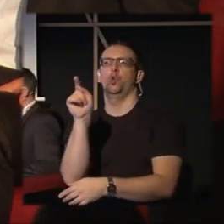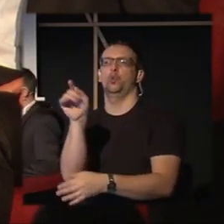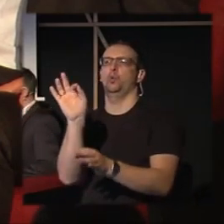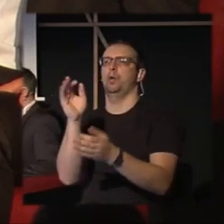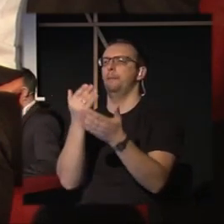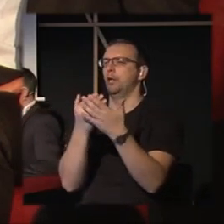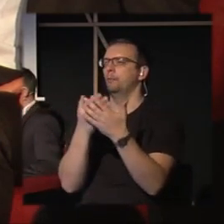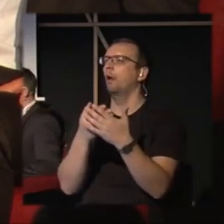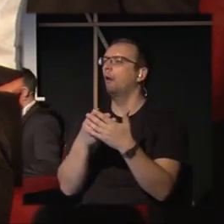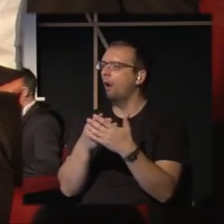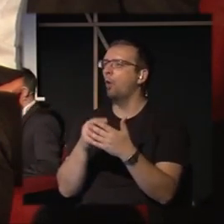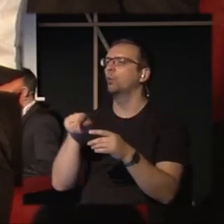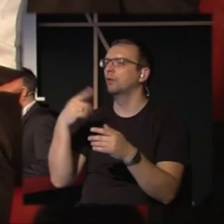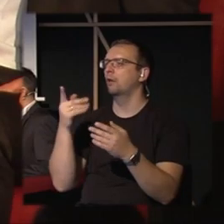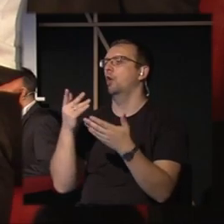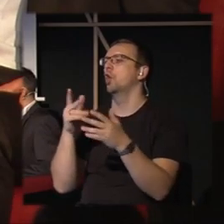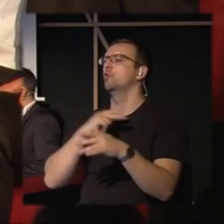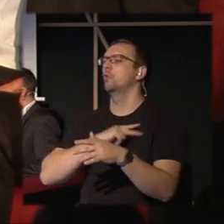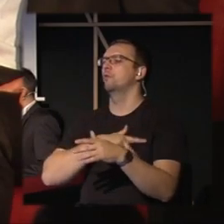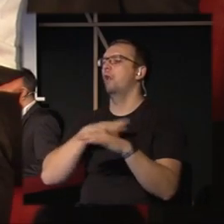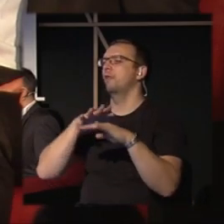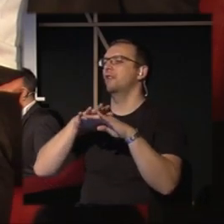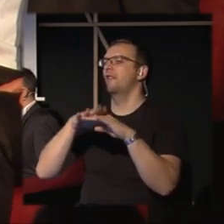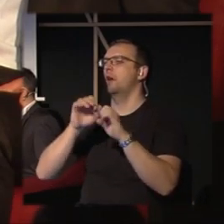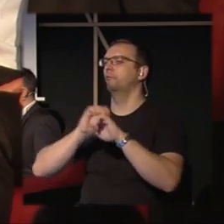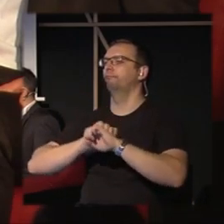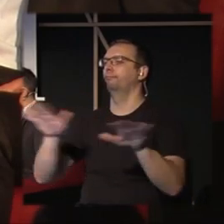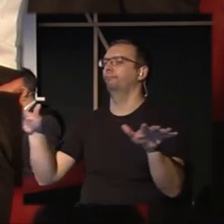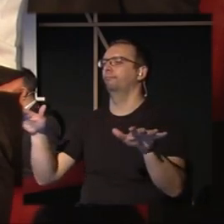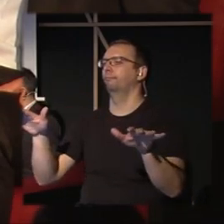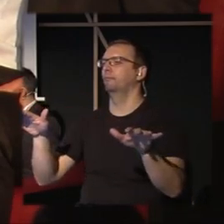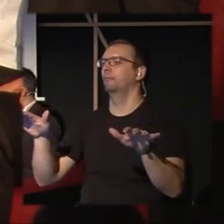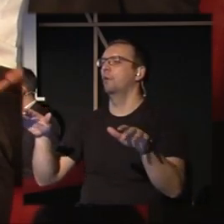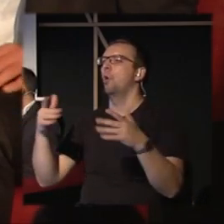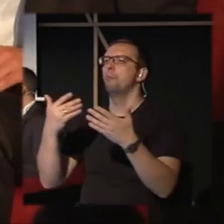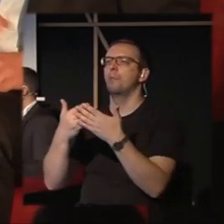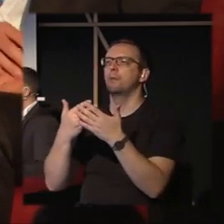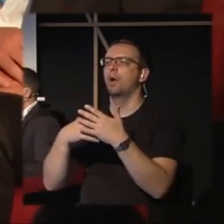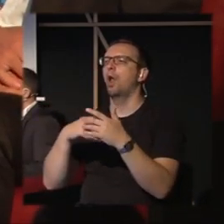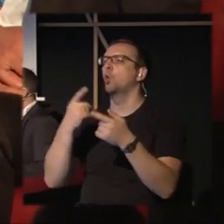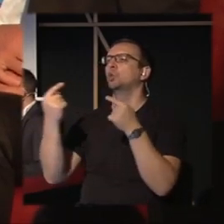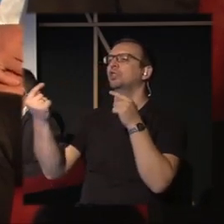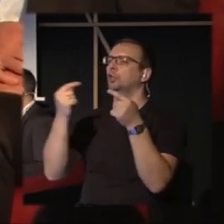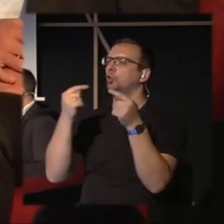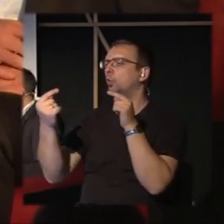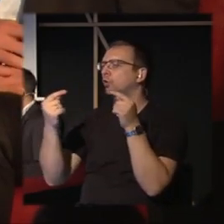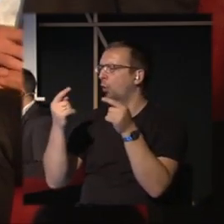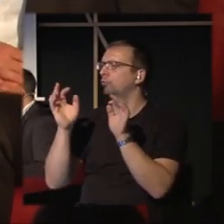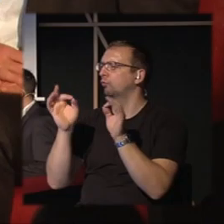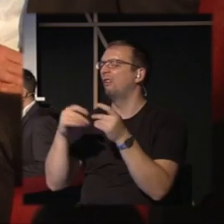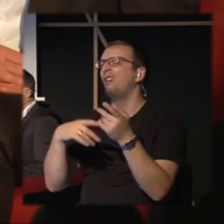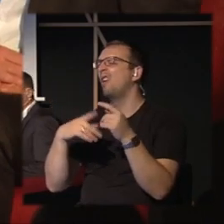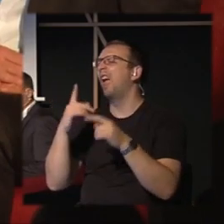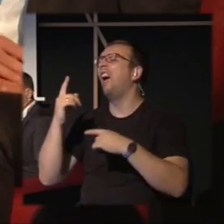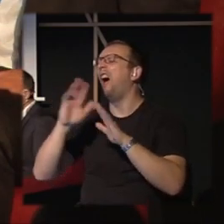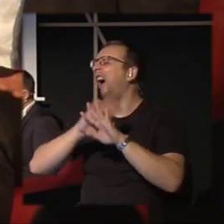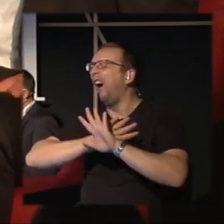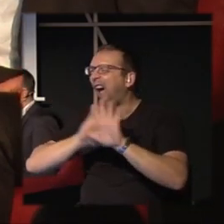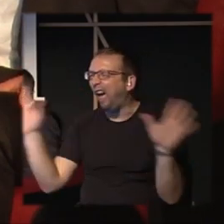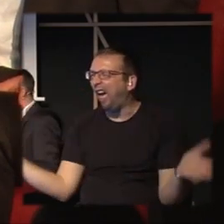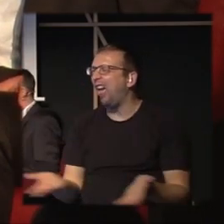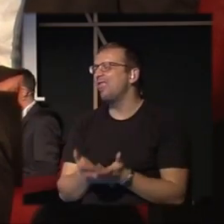media interest in some topics, because they are not always interested in everything we do, we have own channels and